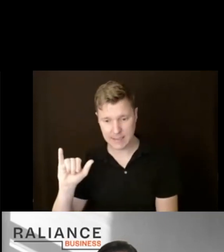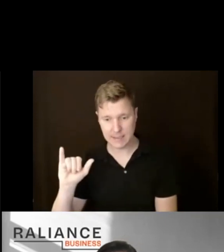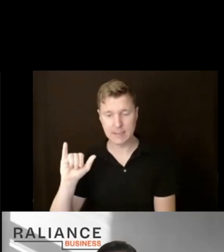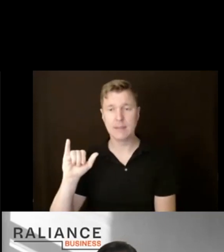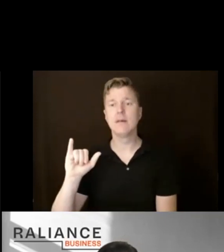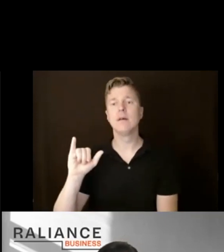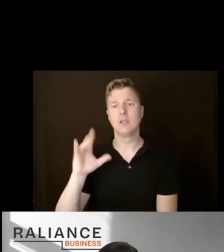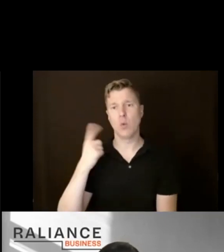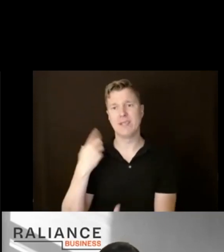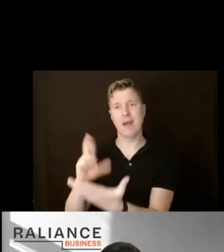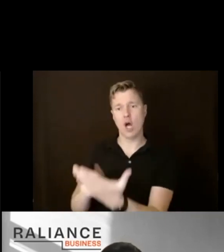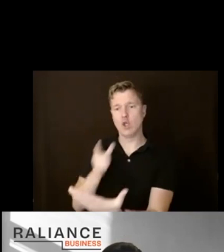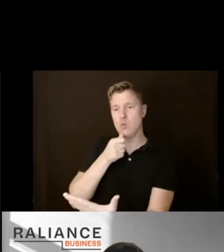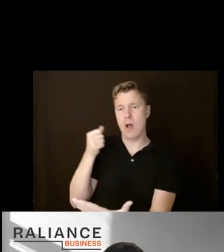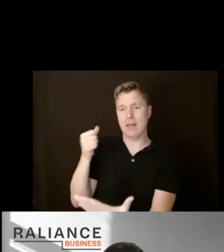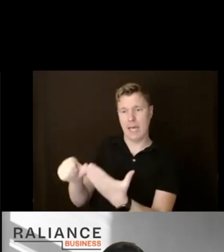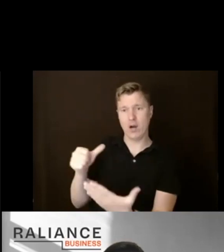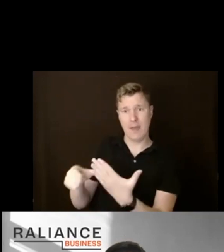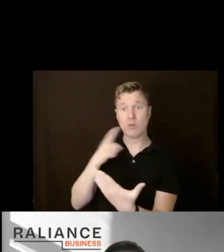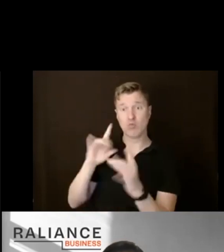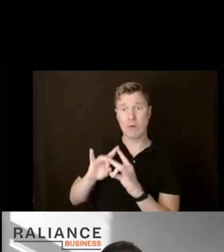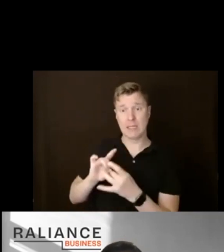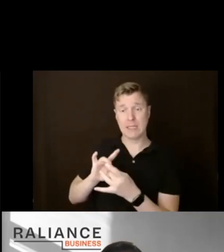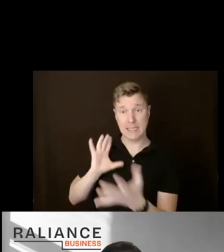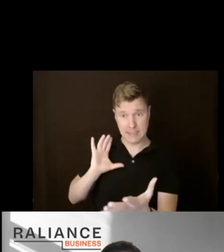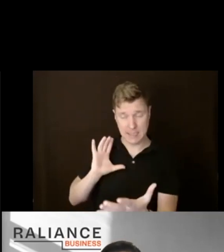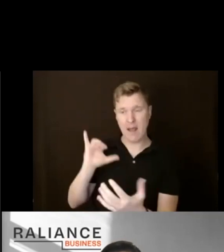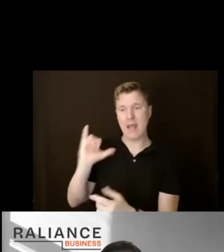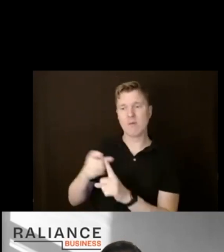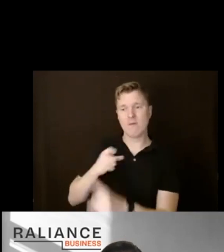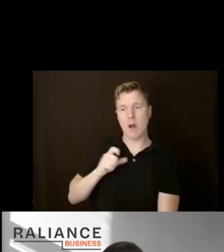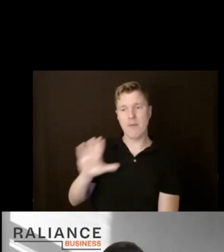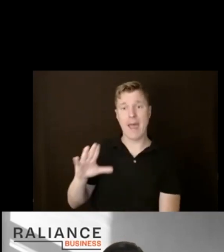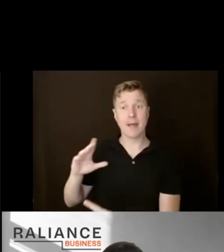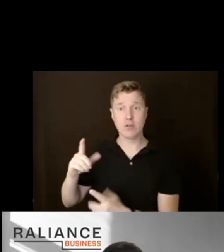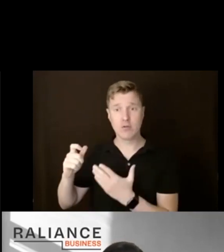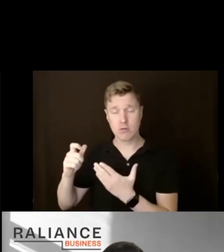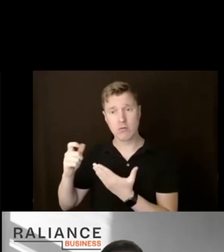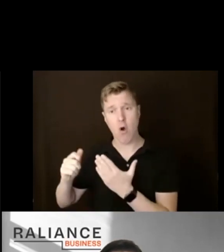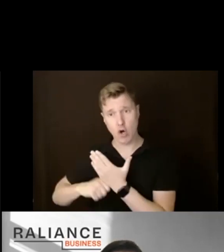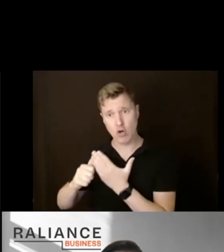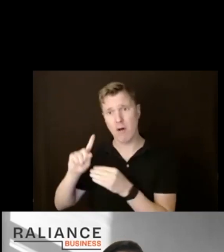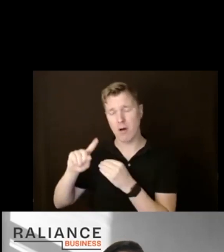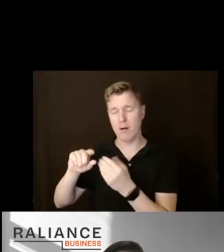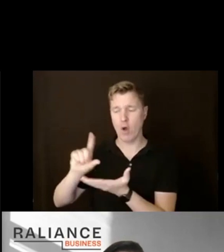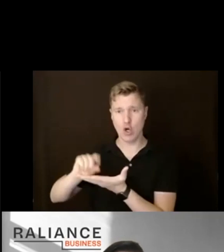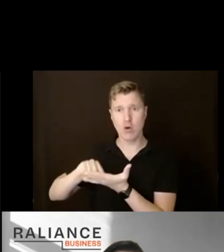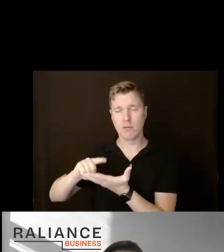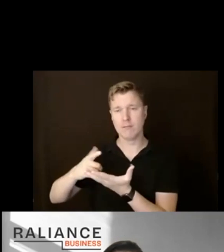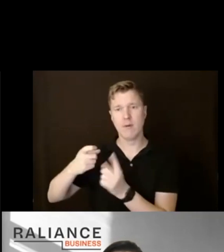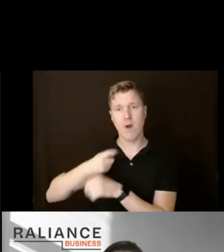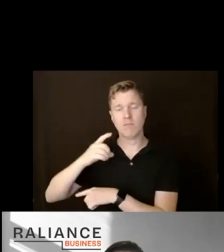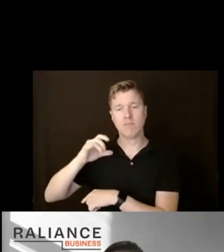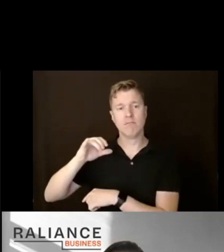letter that was released. This is from the articles Wednesday, calling on Congress to pass